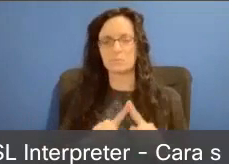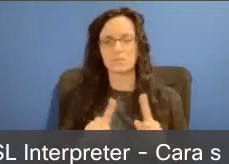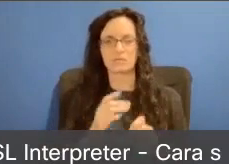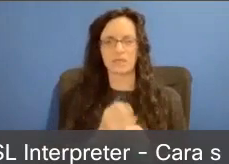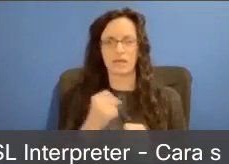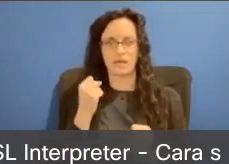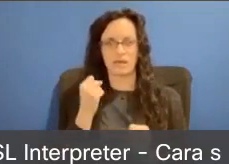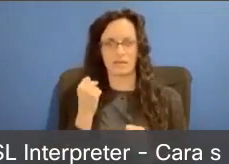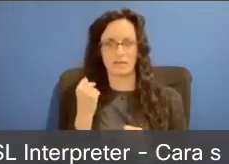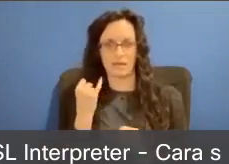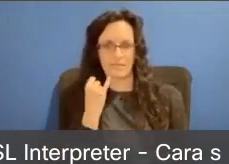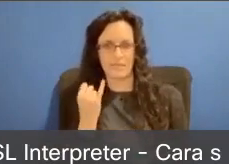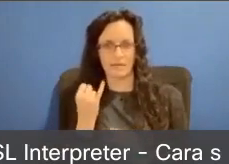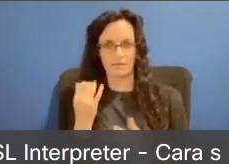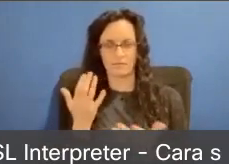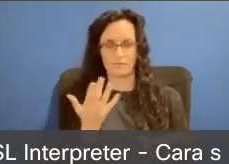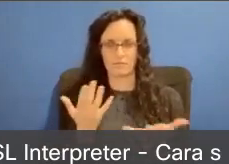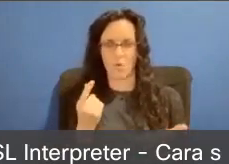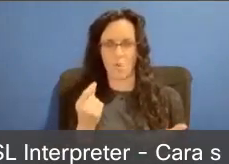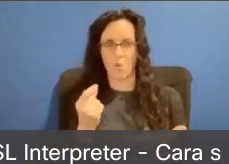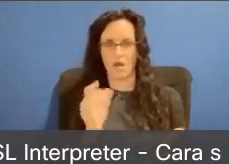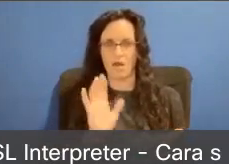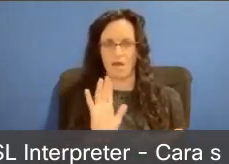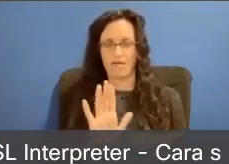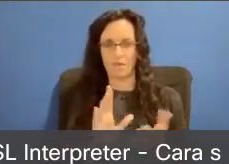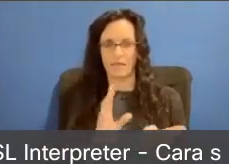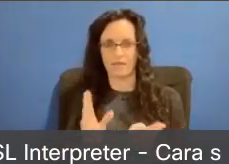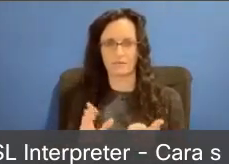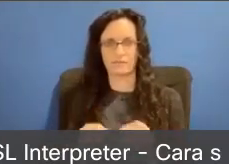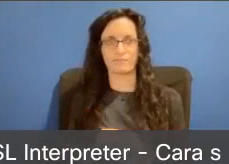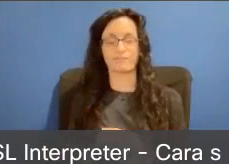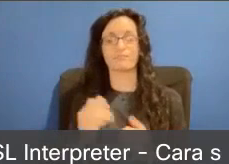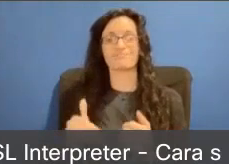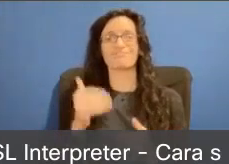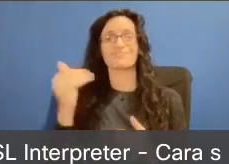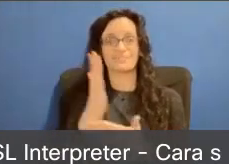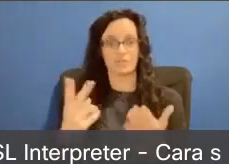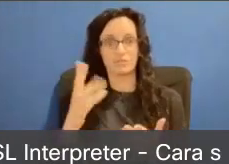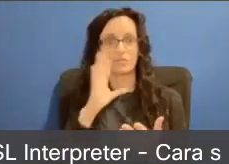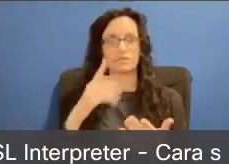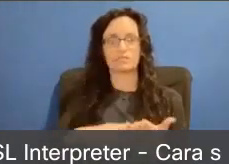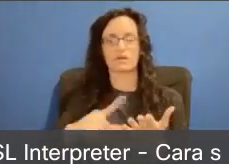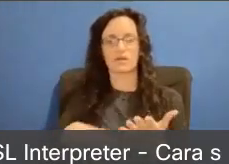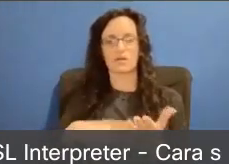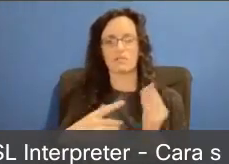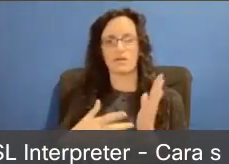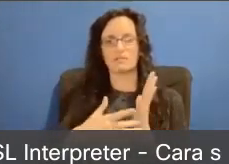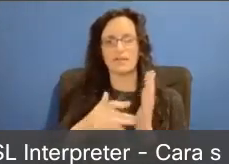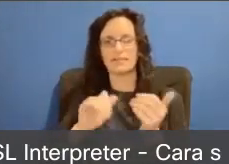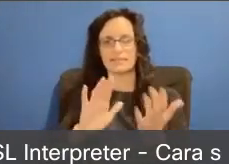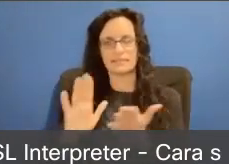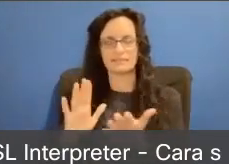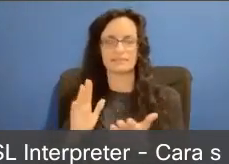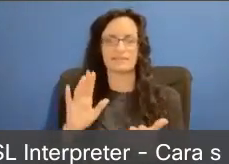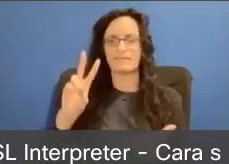And the next time we get together, we're actually going to start talking about some of these validity techniques, which are some strategies for trying to get information